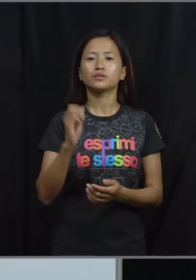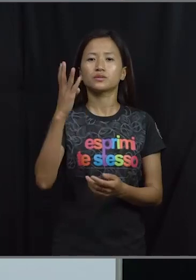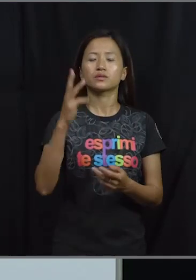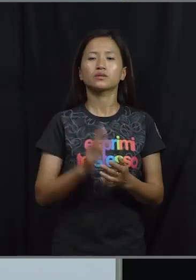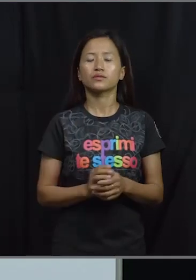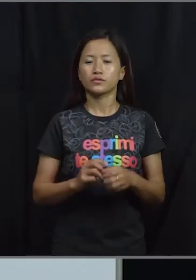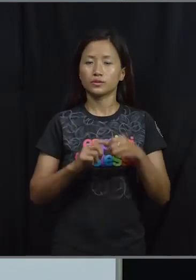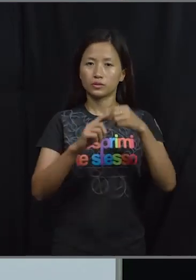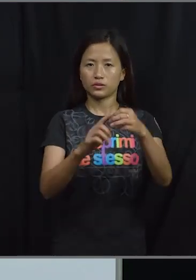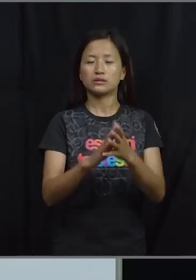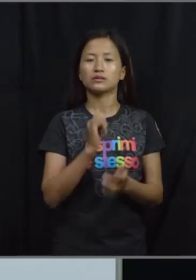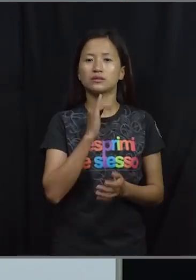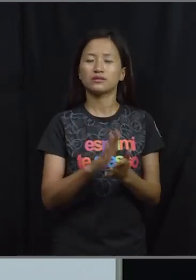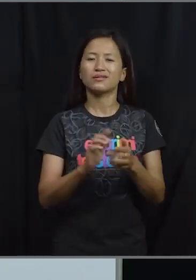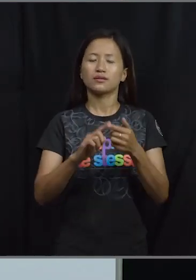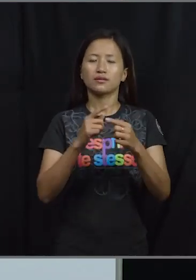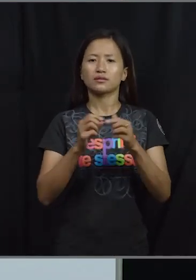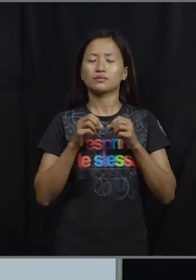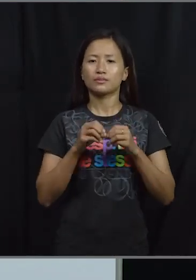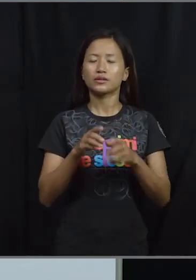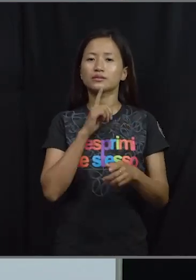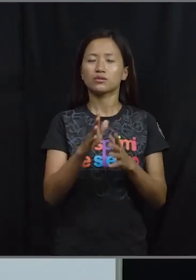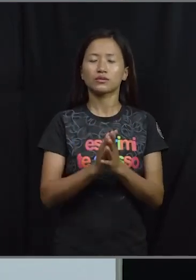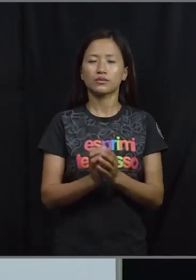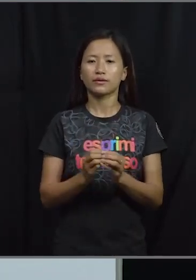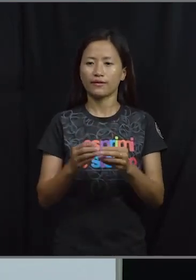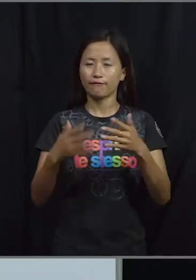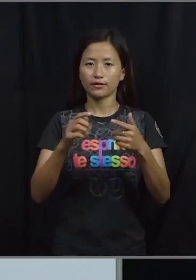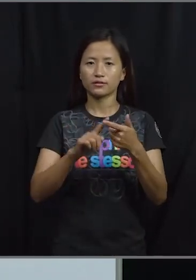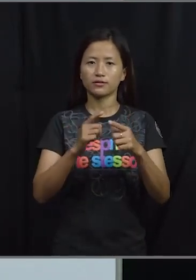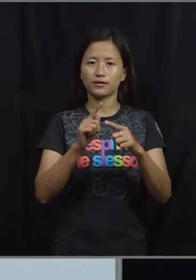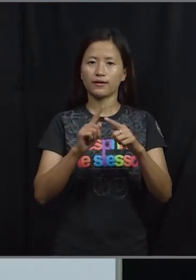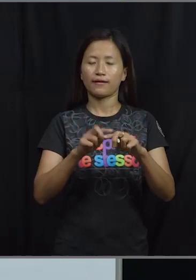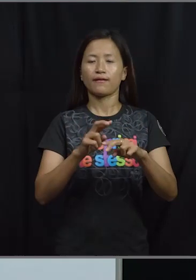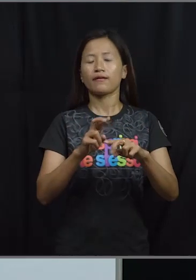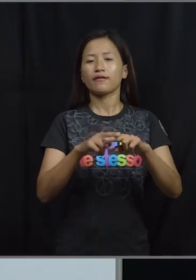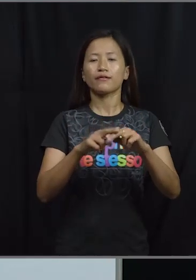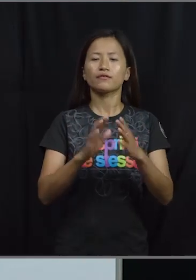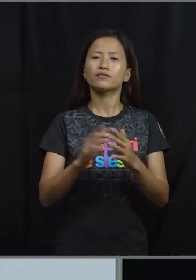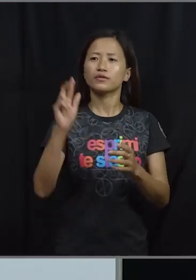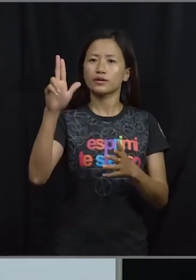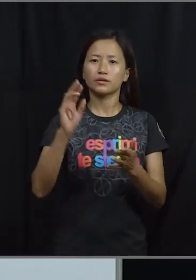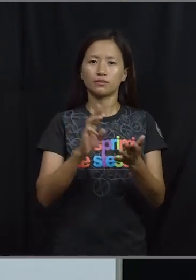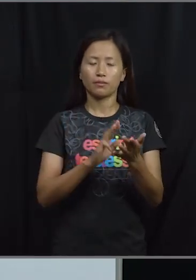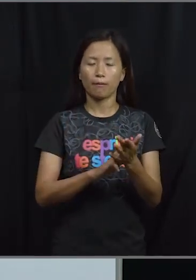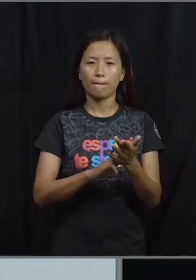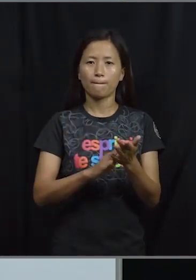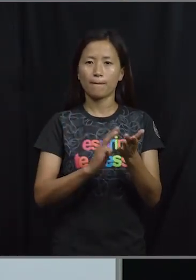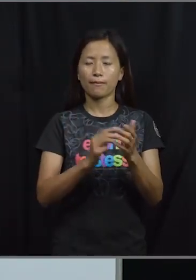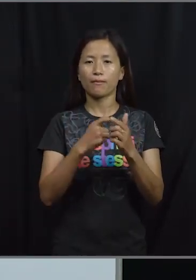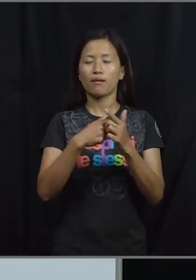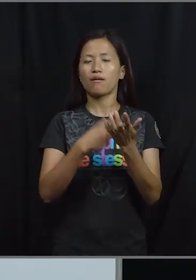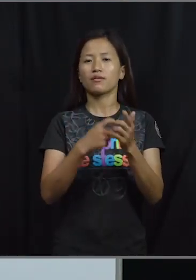the question is, explain the factors affecting market demand for 8 marks, you have to include the